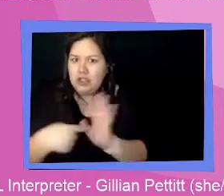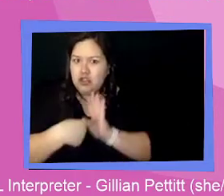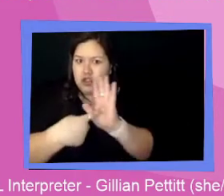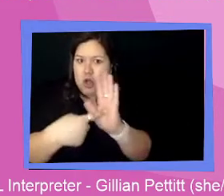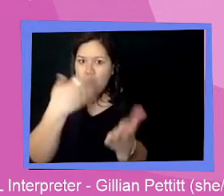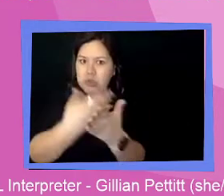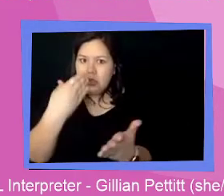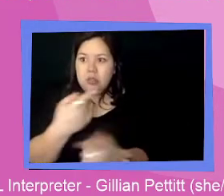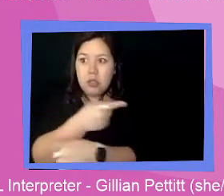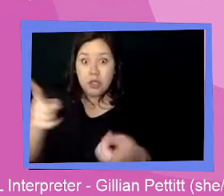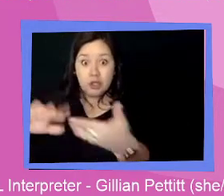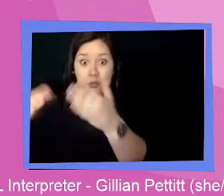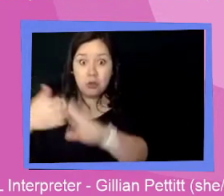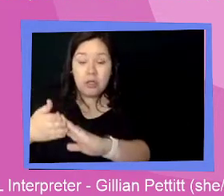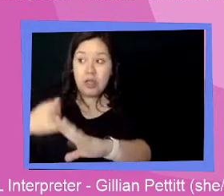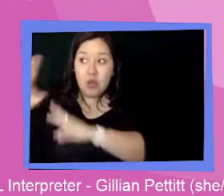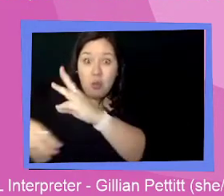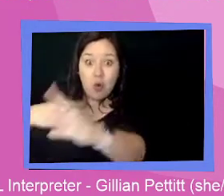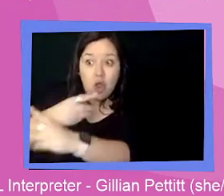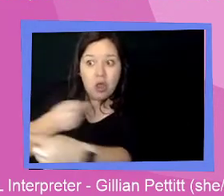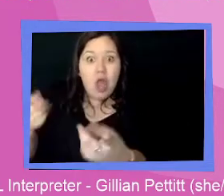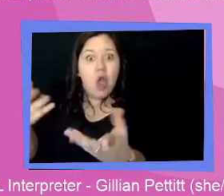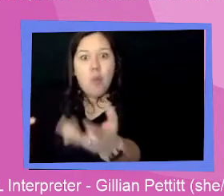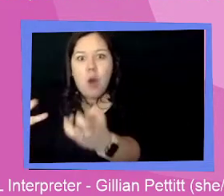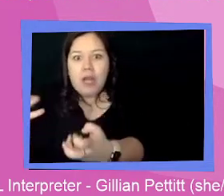community, wants our stories. Yeah.